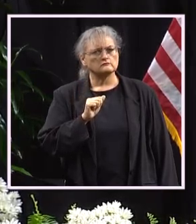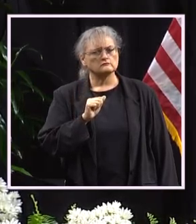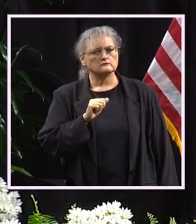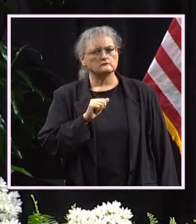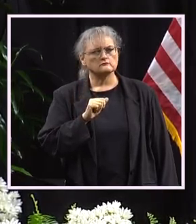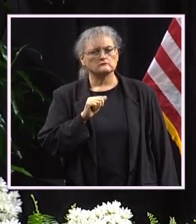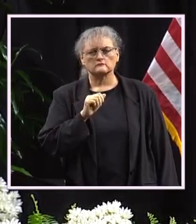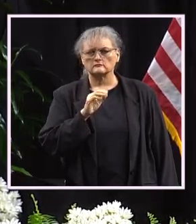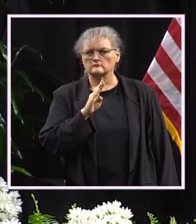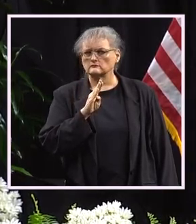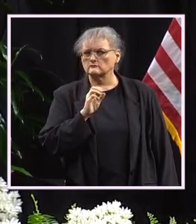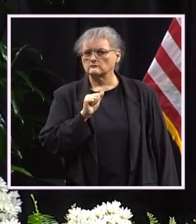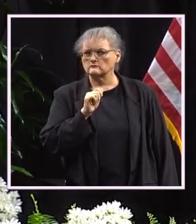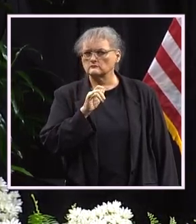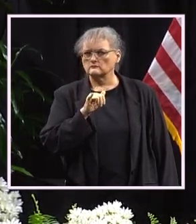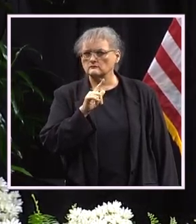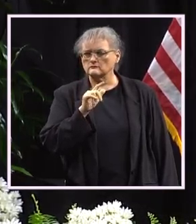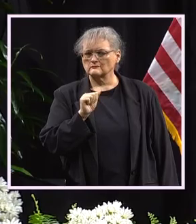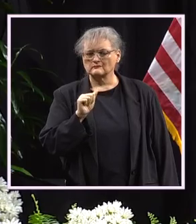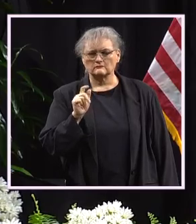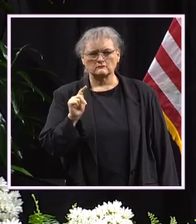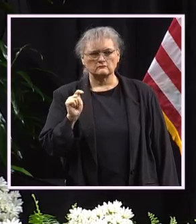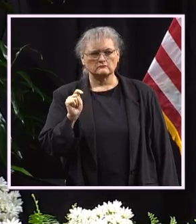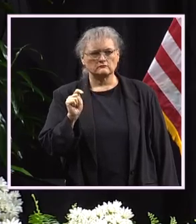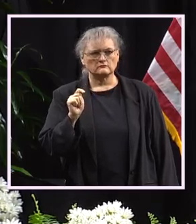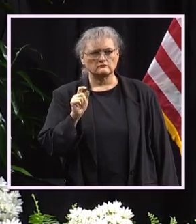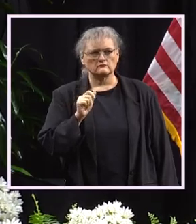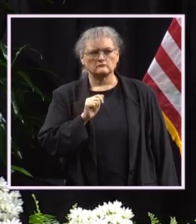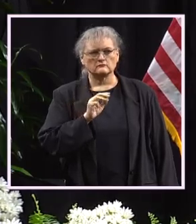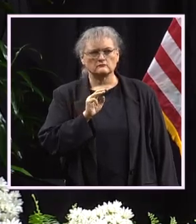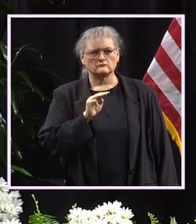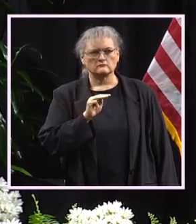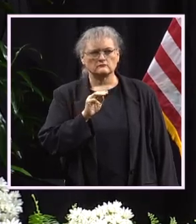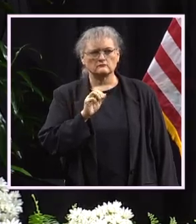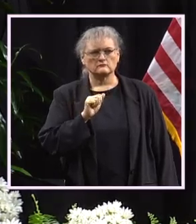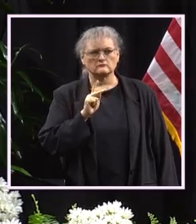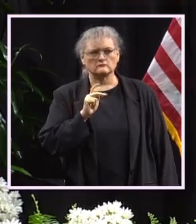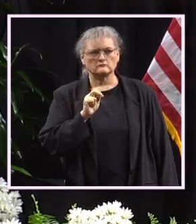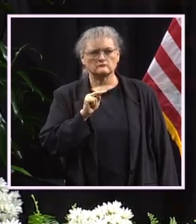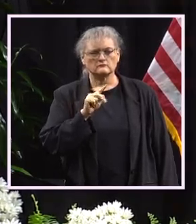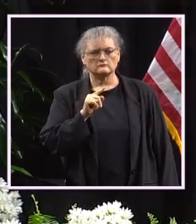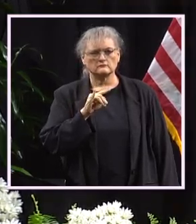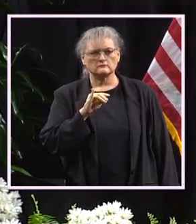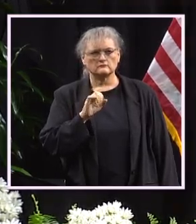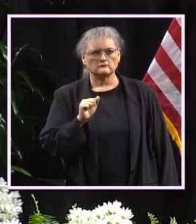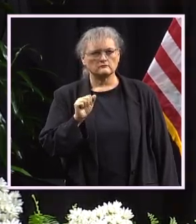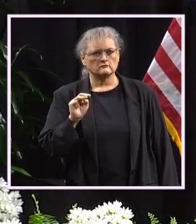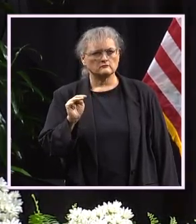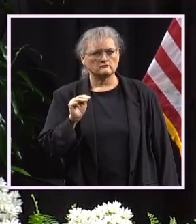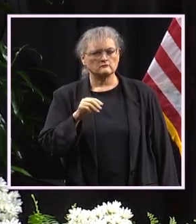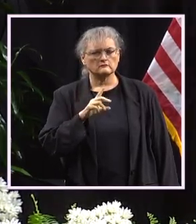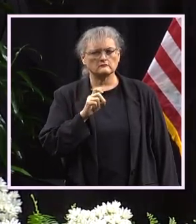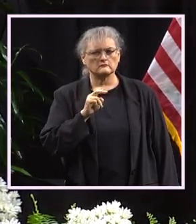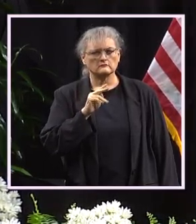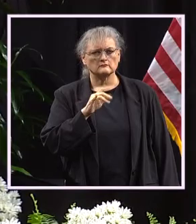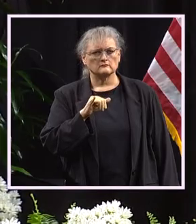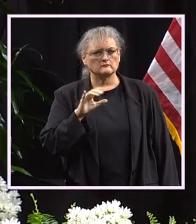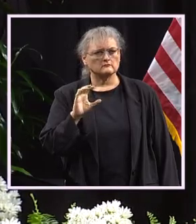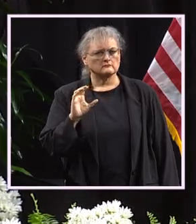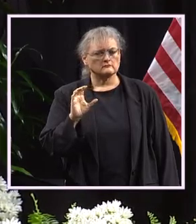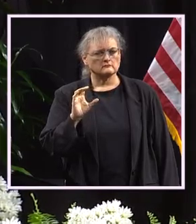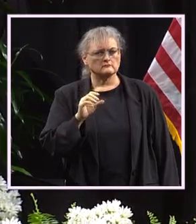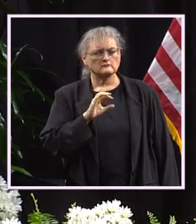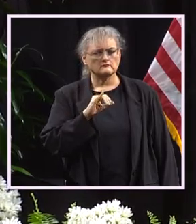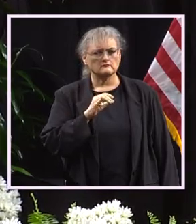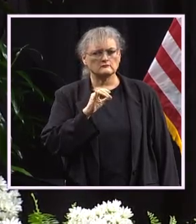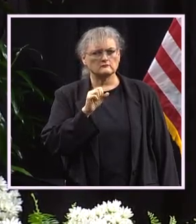Zayla A. Timmons. Mackenzie Joe Bennett, cum laude. Randy Cantu, magna cum laude.